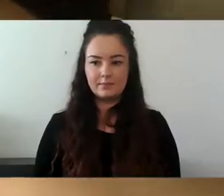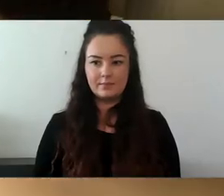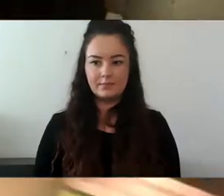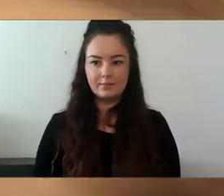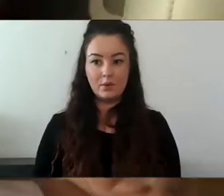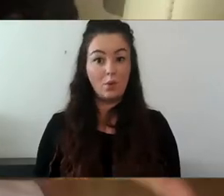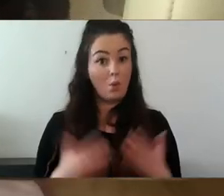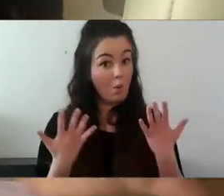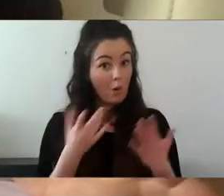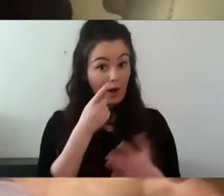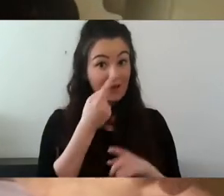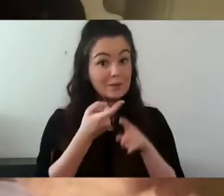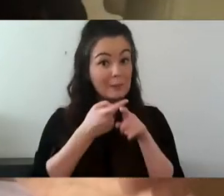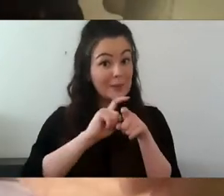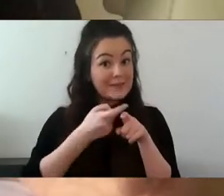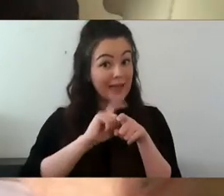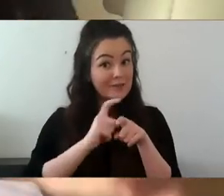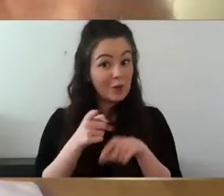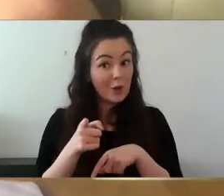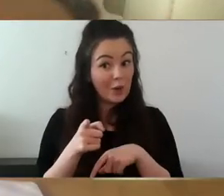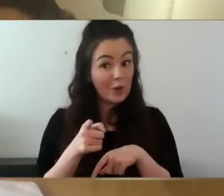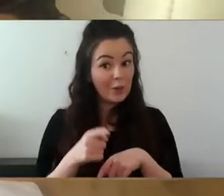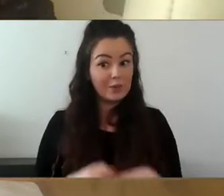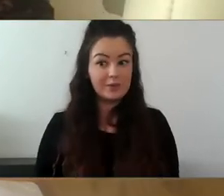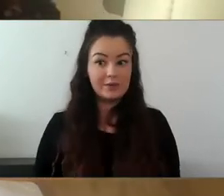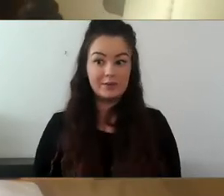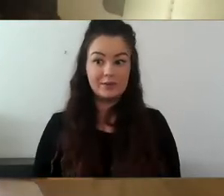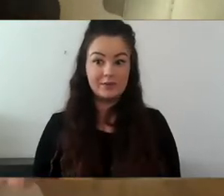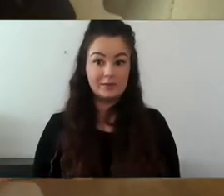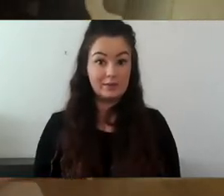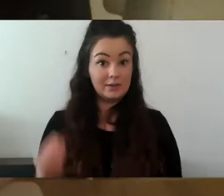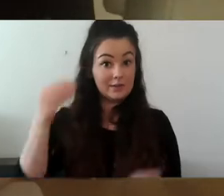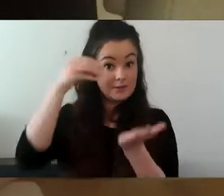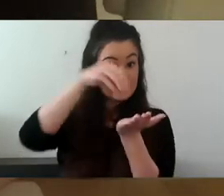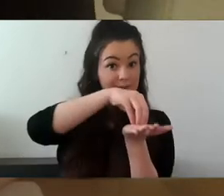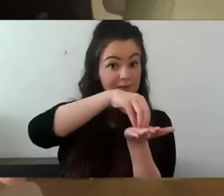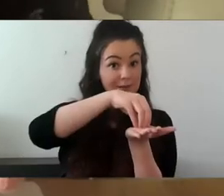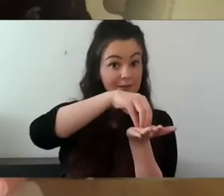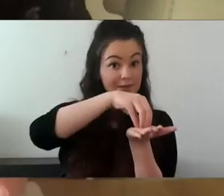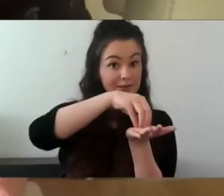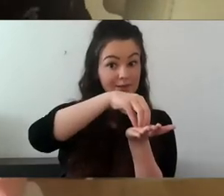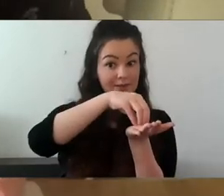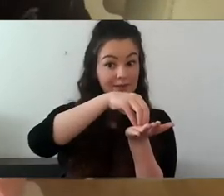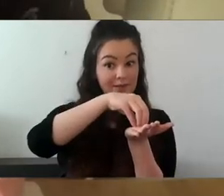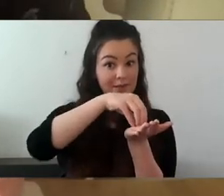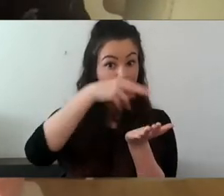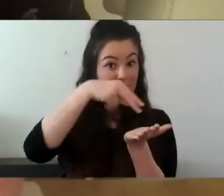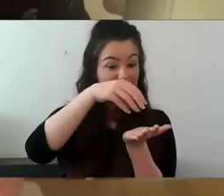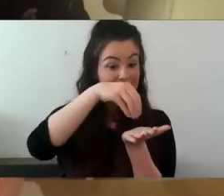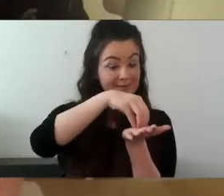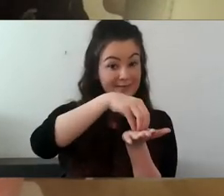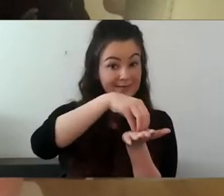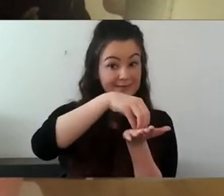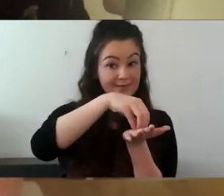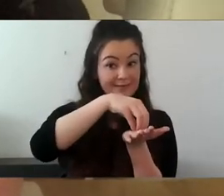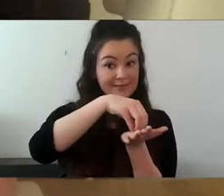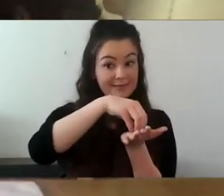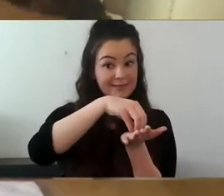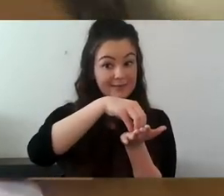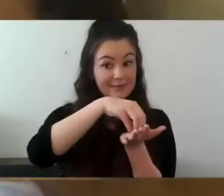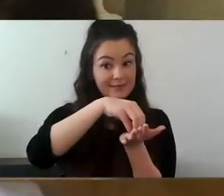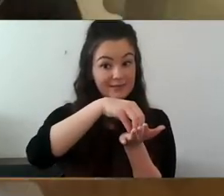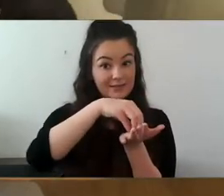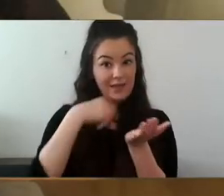Or another thing you can do is use your potato. So you can dunk that straight in the paint like this,